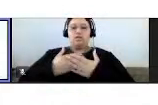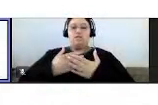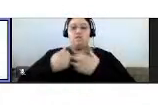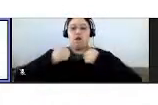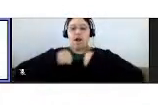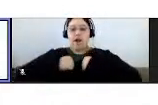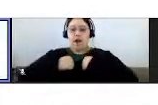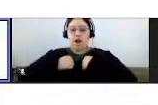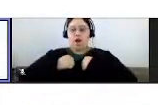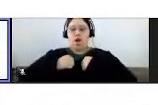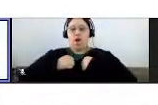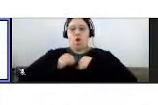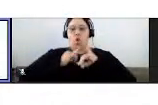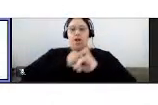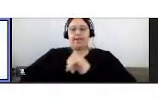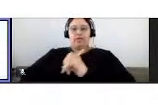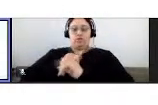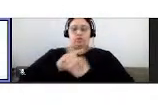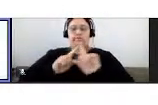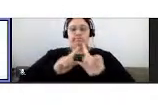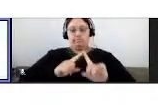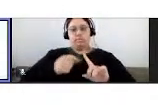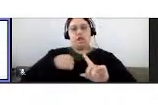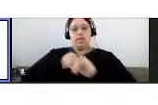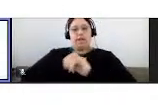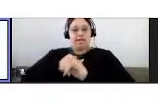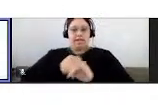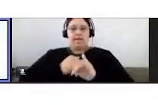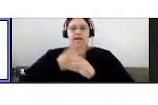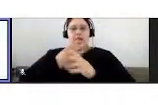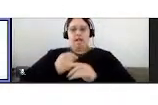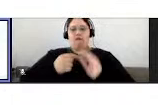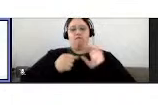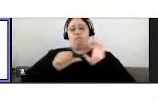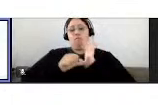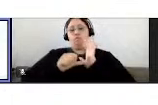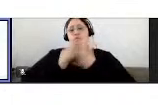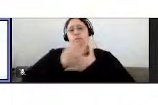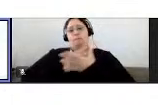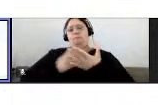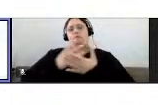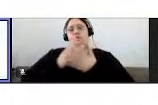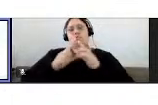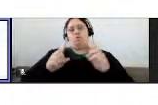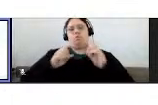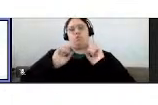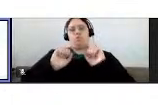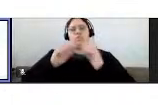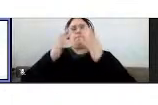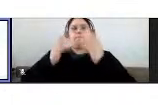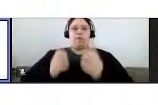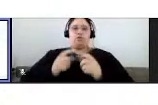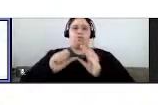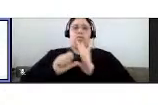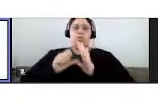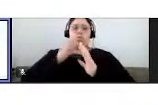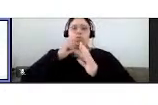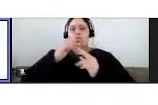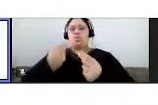our entities. Again, our entities is a significant portion of the department's budget, and it's important to reflect